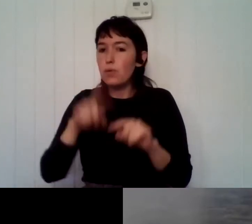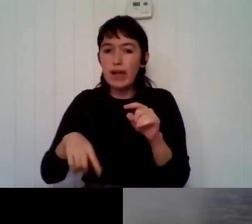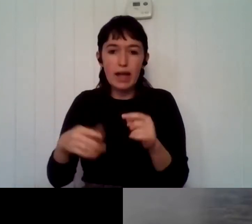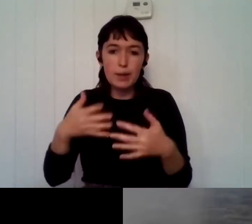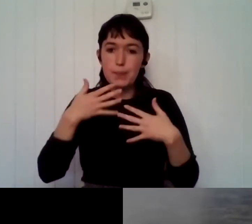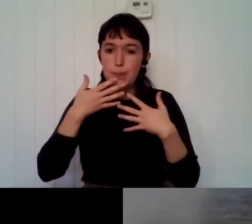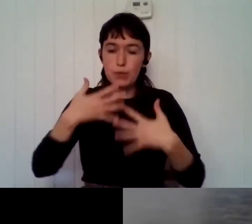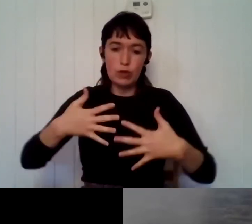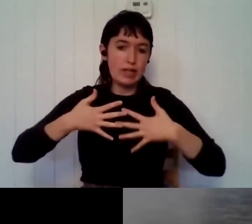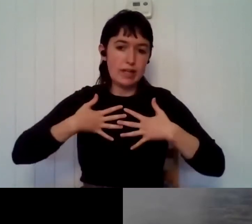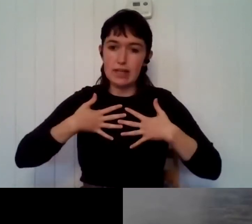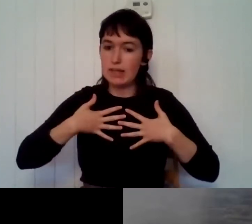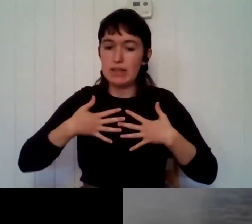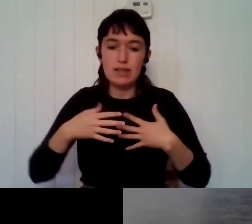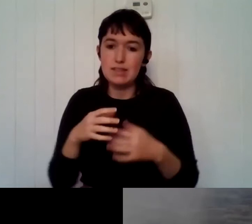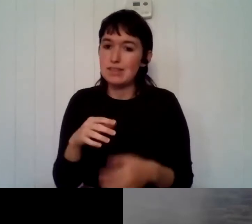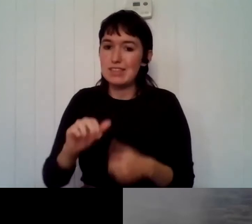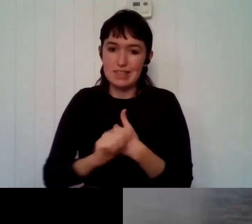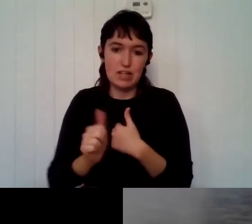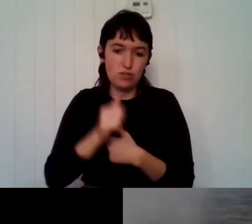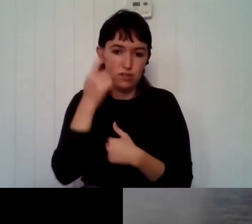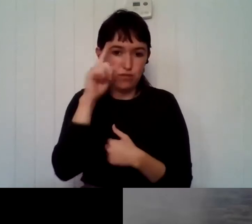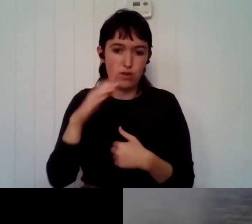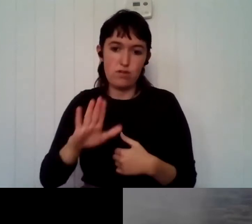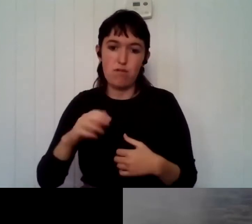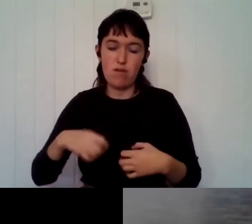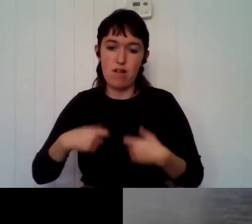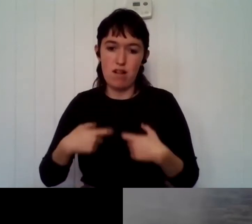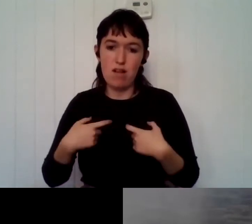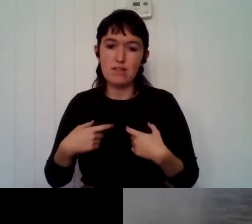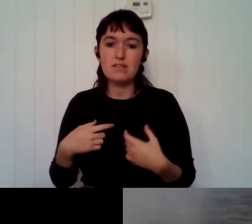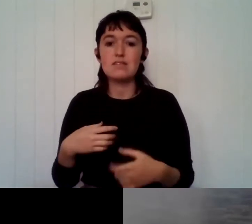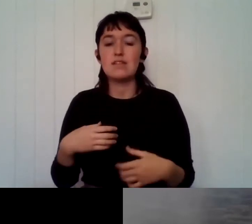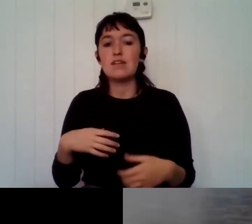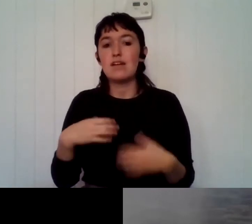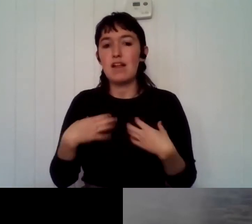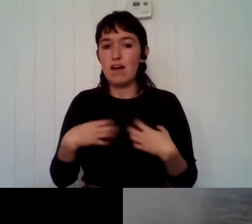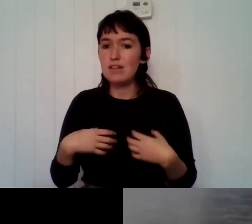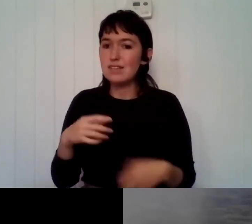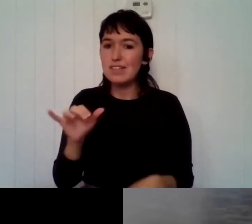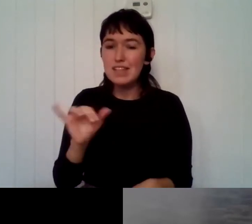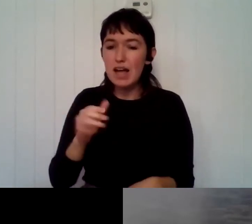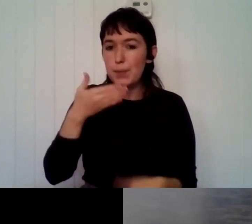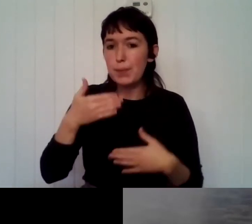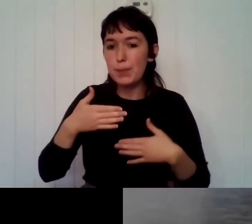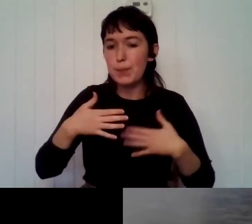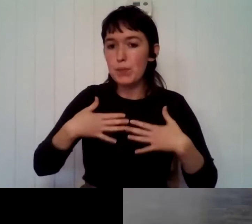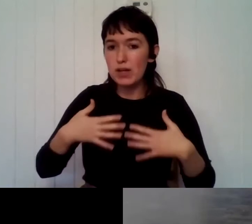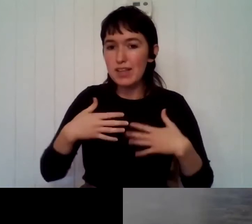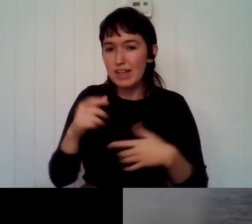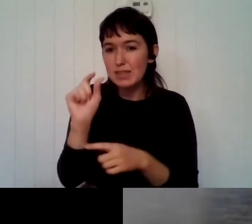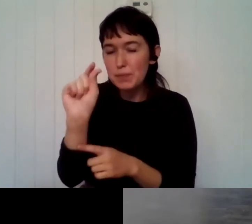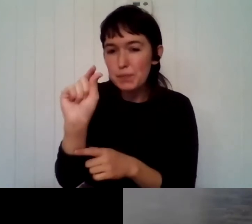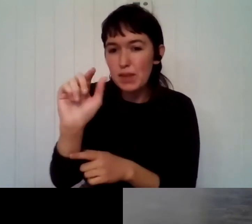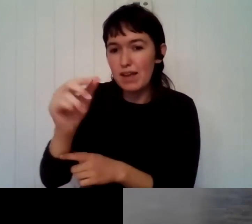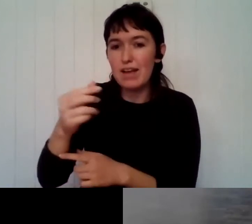very dangerous for your lungs. It's basically like breathing little particles of glass. Wow. You have to cover your eyes, you have to cover